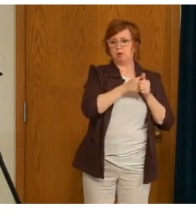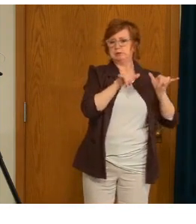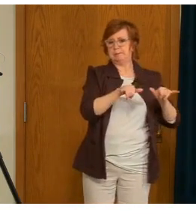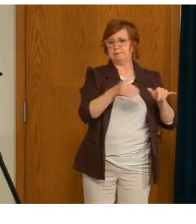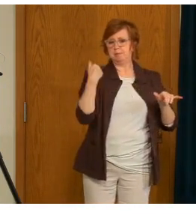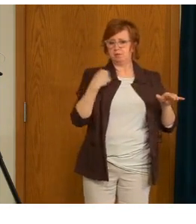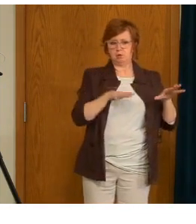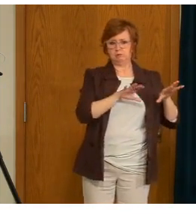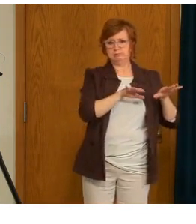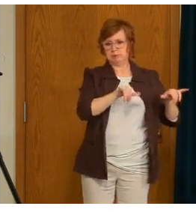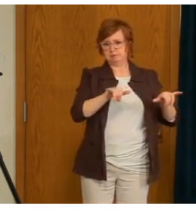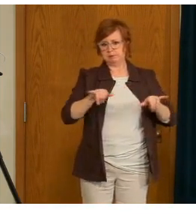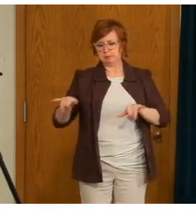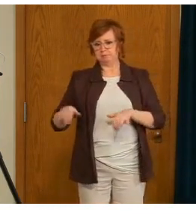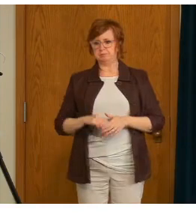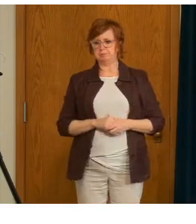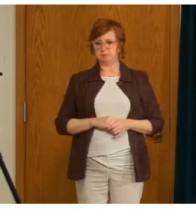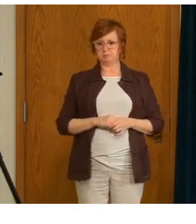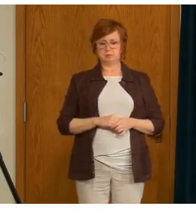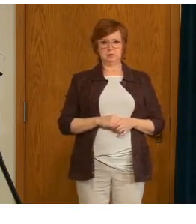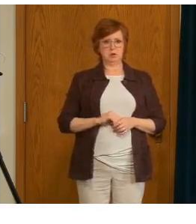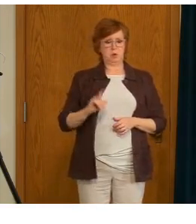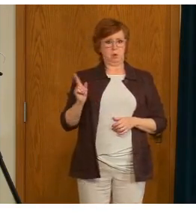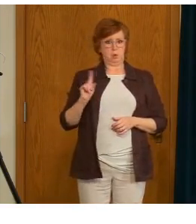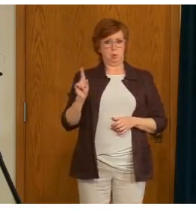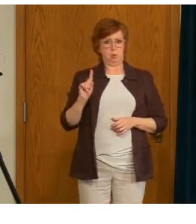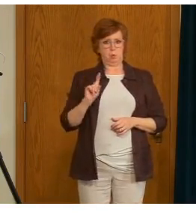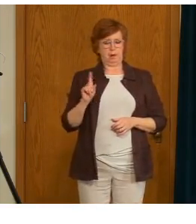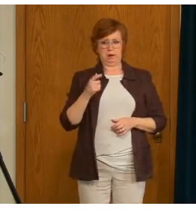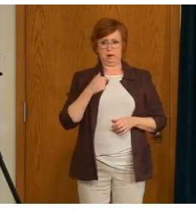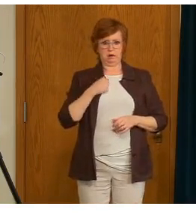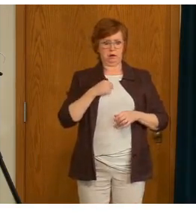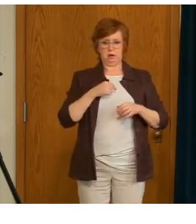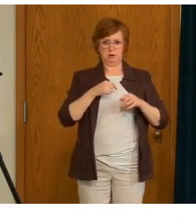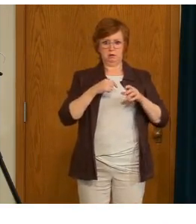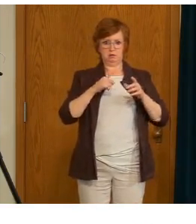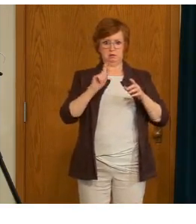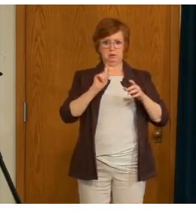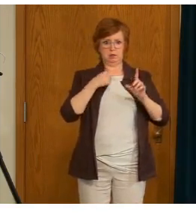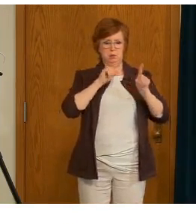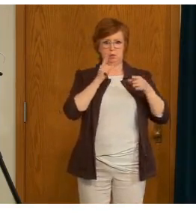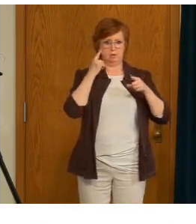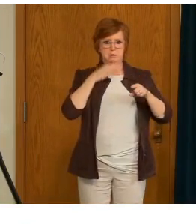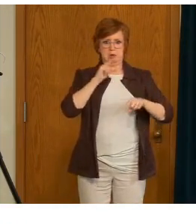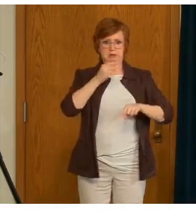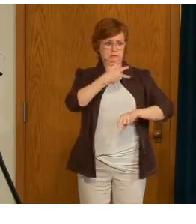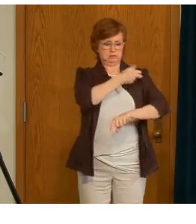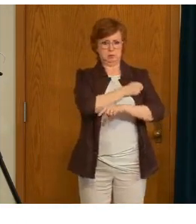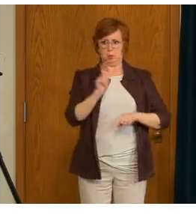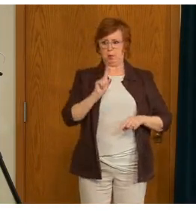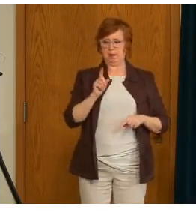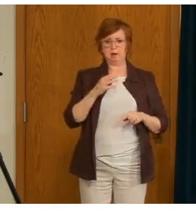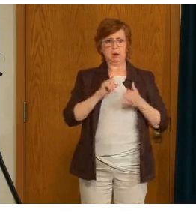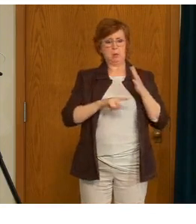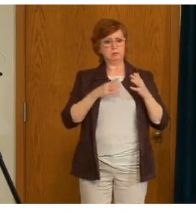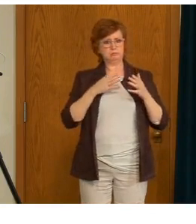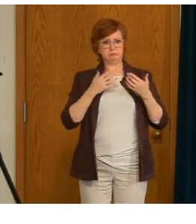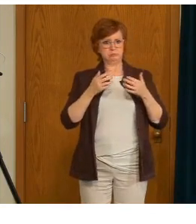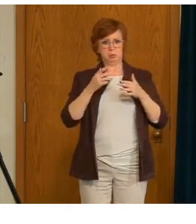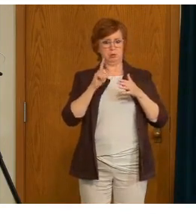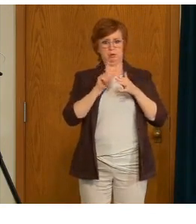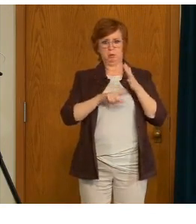Where will I get my second dose and what brand will I receive? This is a common question that I think is on everyone's mind. The current